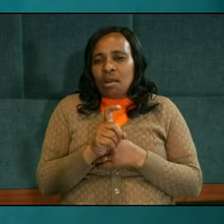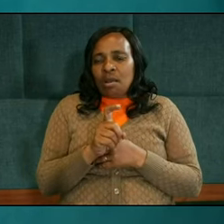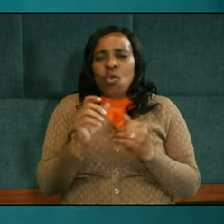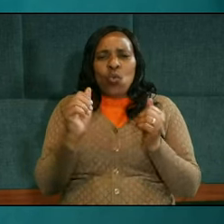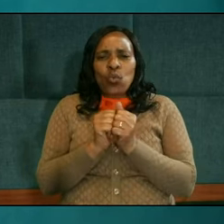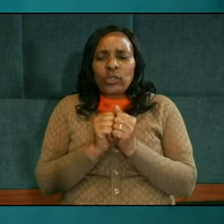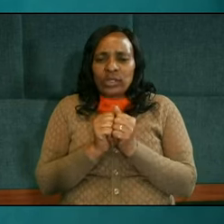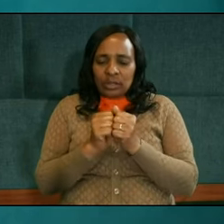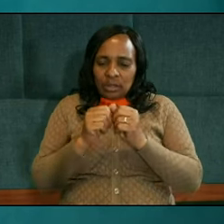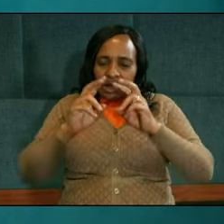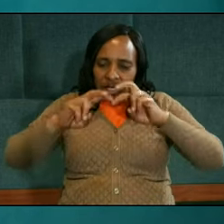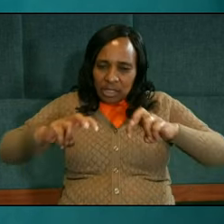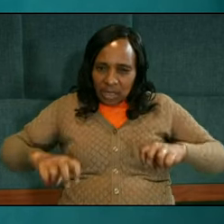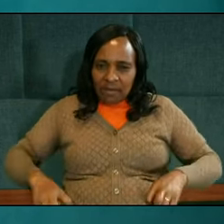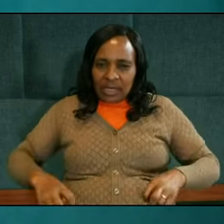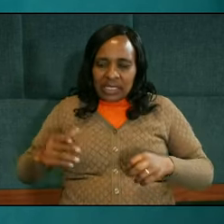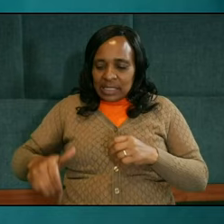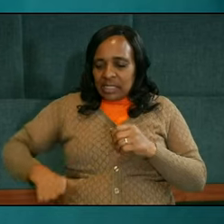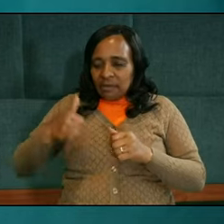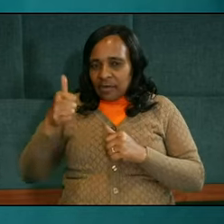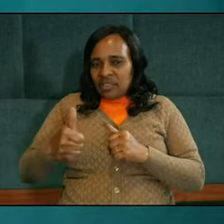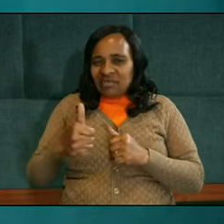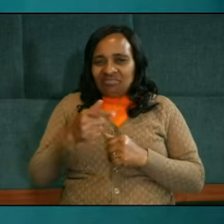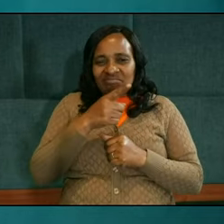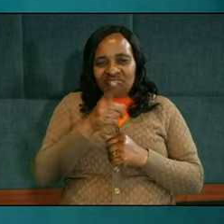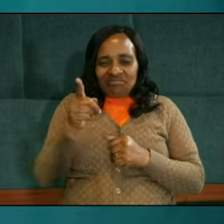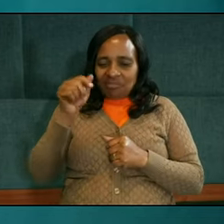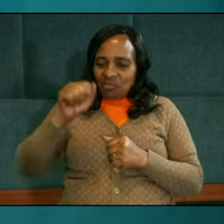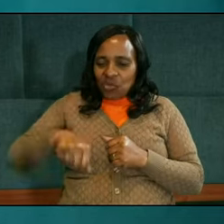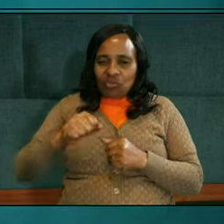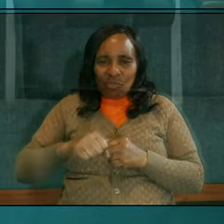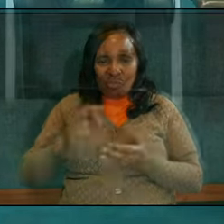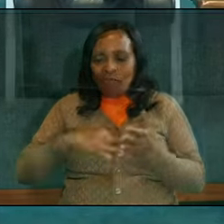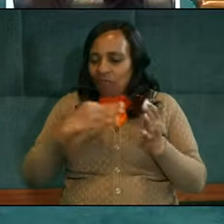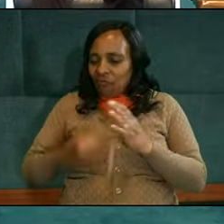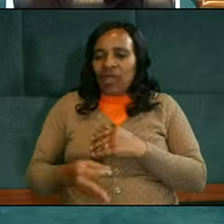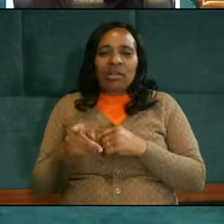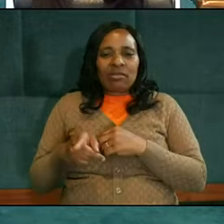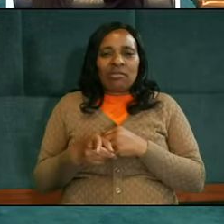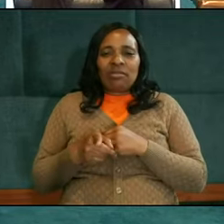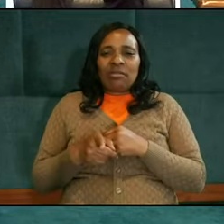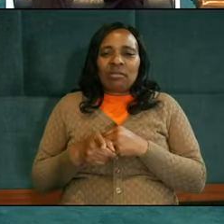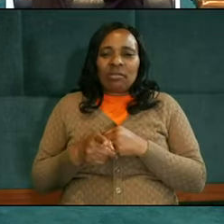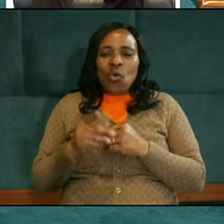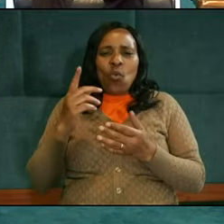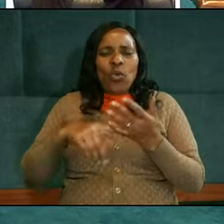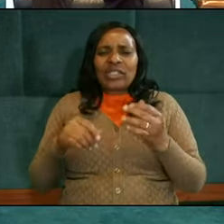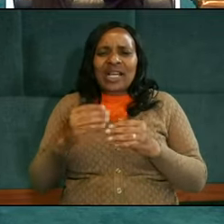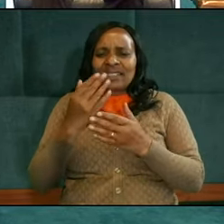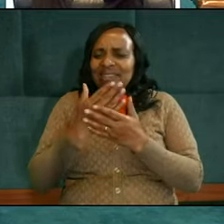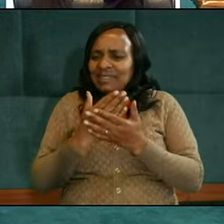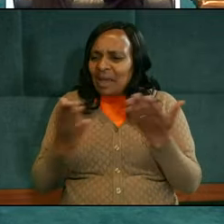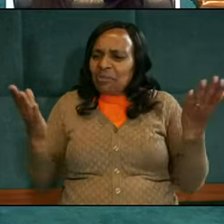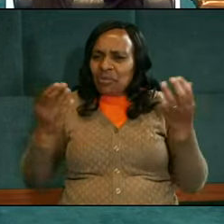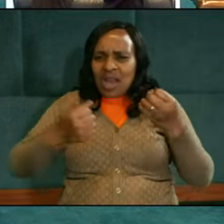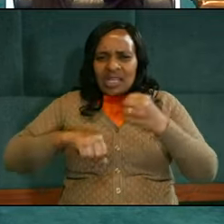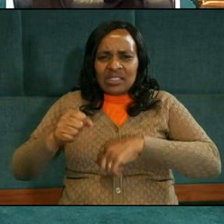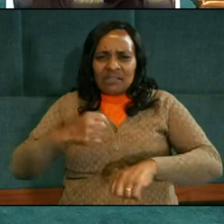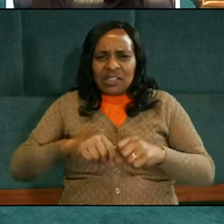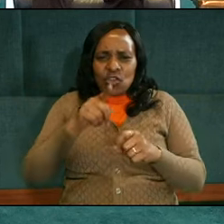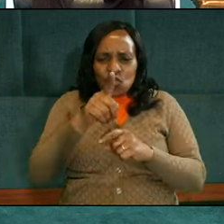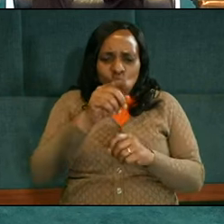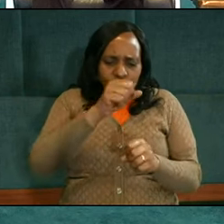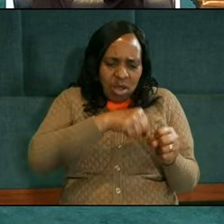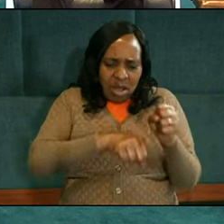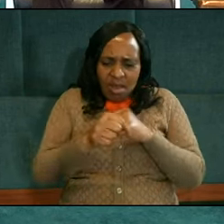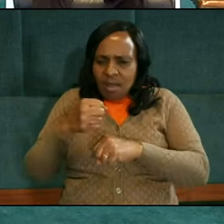We've discovered that, you know, selfishness can take you down. How do you become selfless? What are some of the activities you have to participate